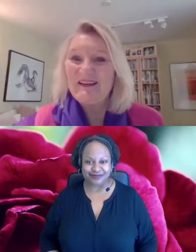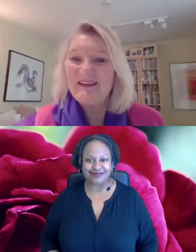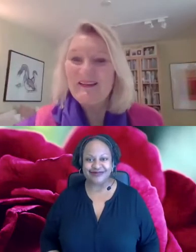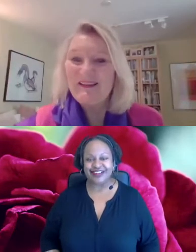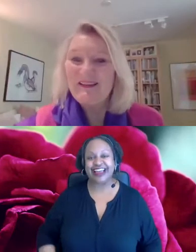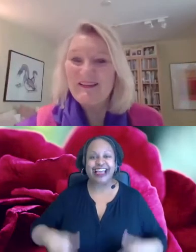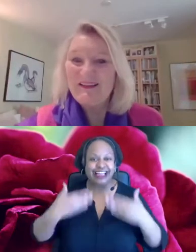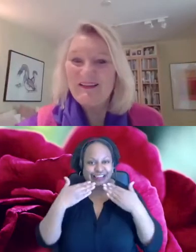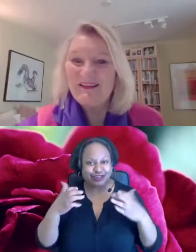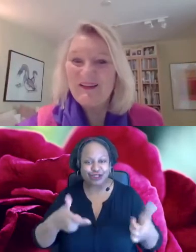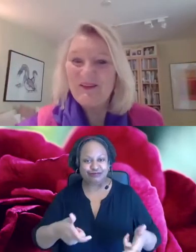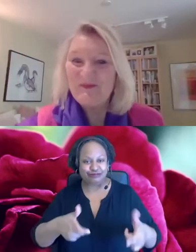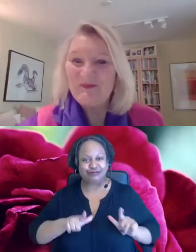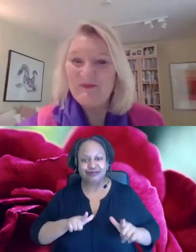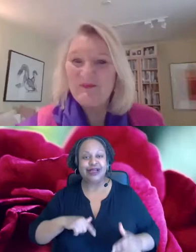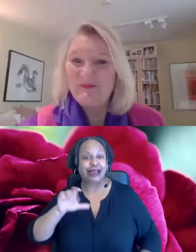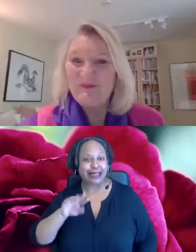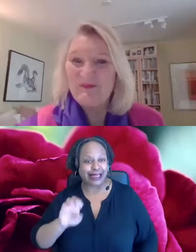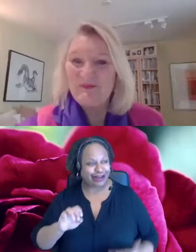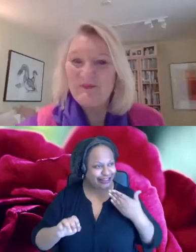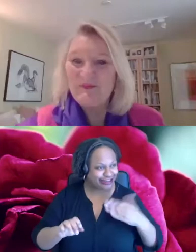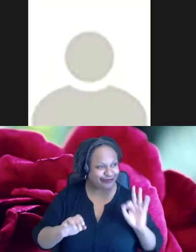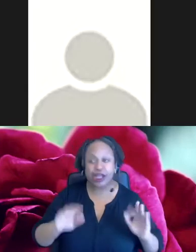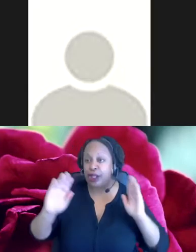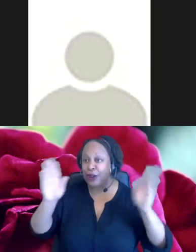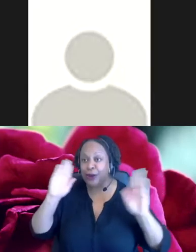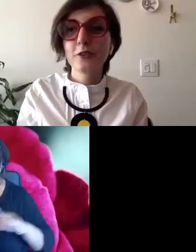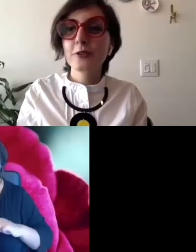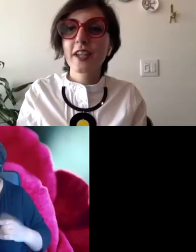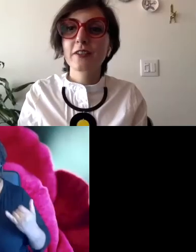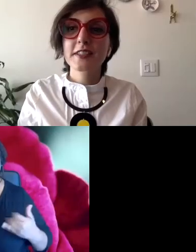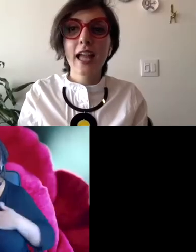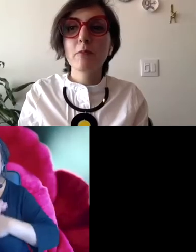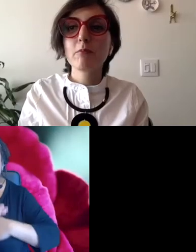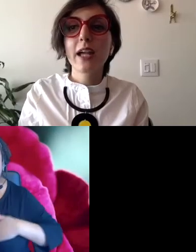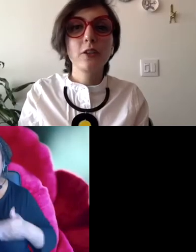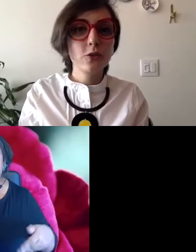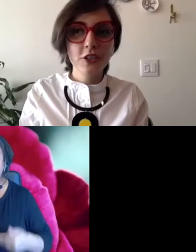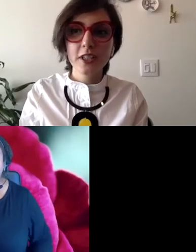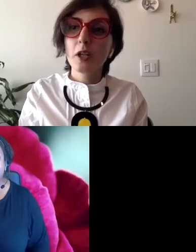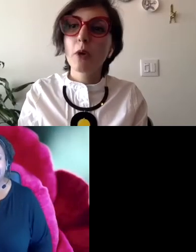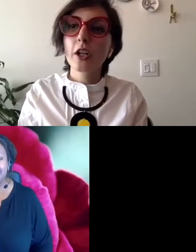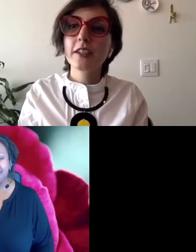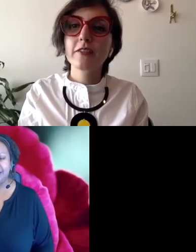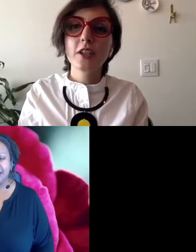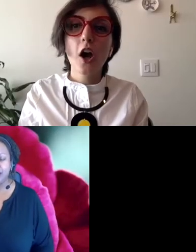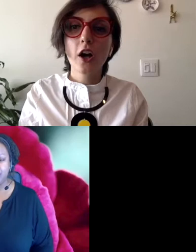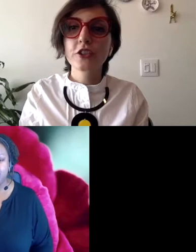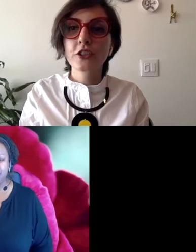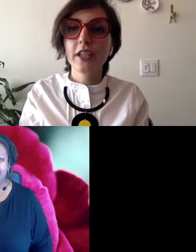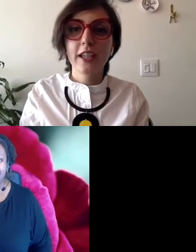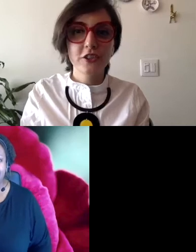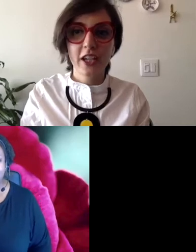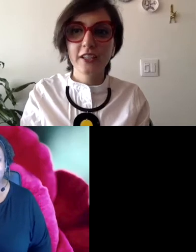Thank you so much, Claire, and hello, everyone. It's my pleasure to introduce our Sam Marinucci, partner with